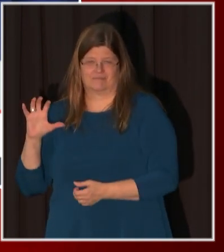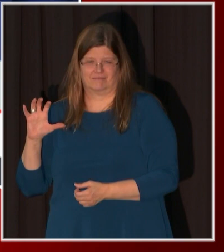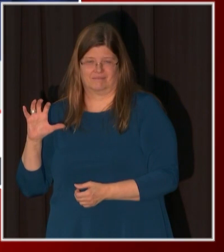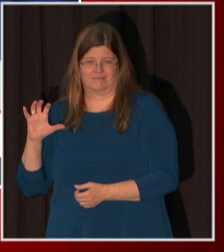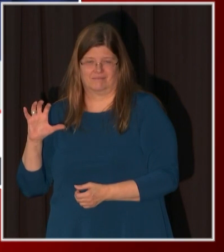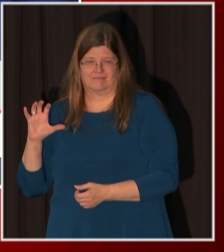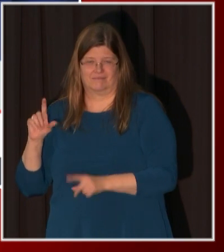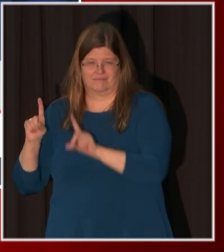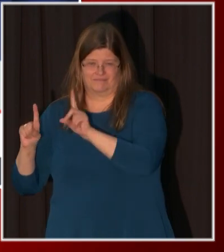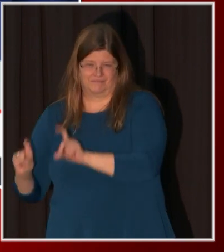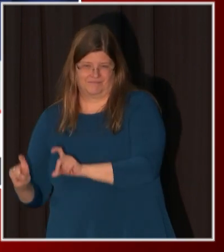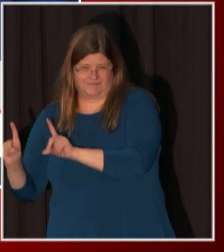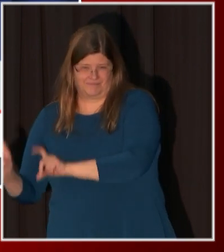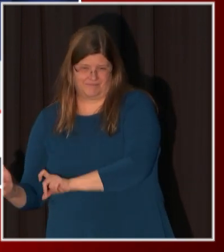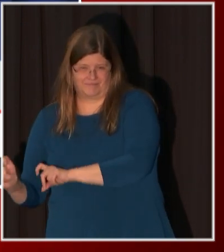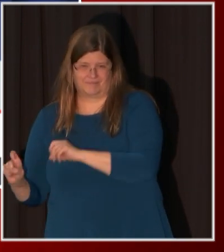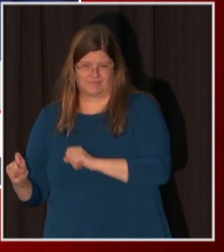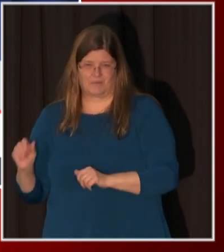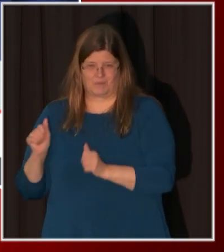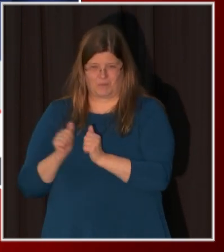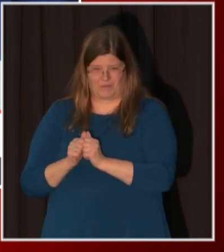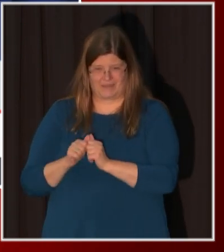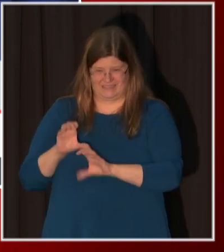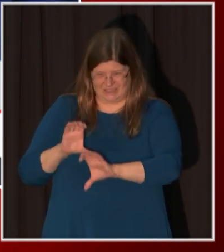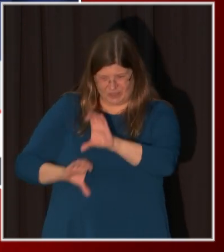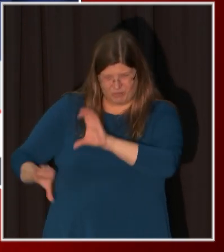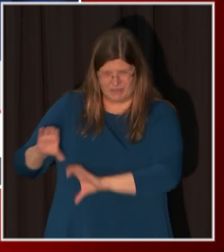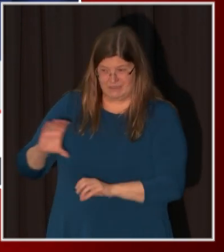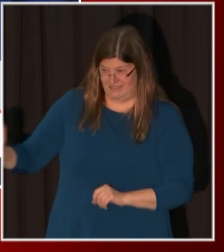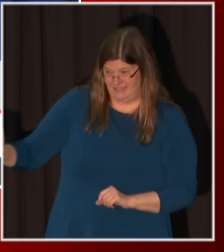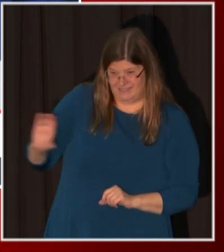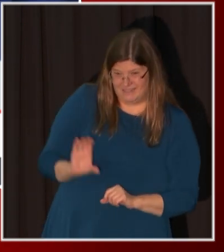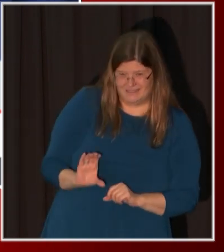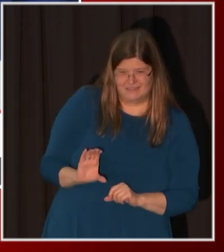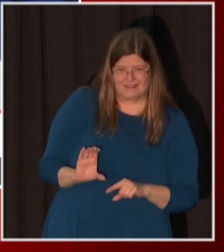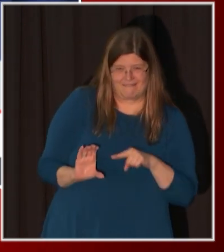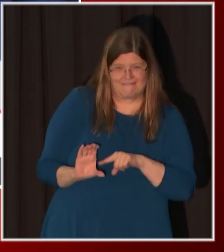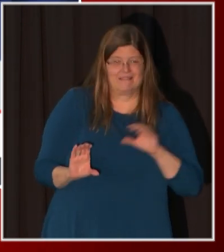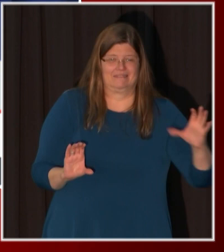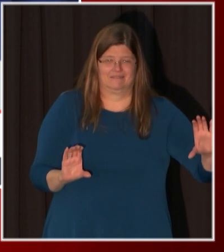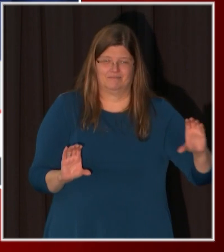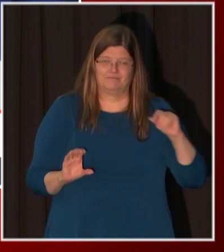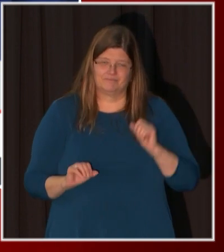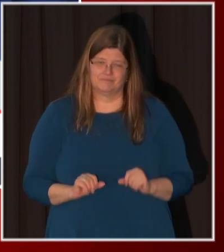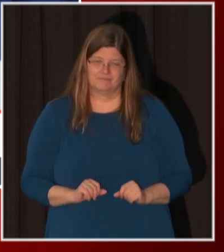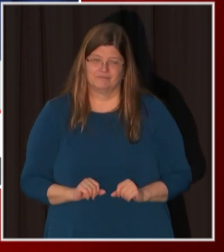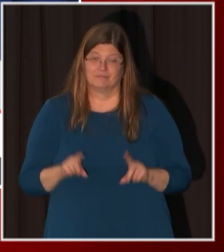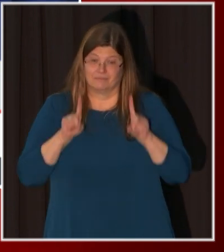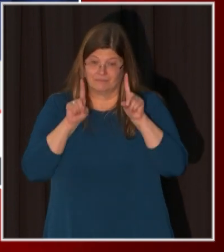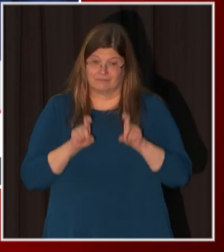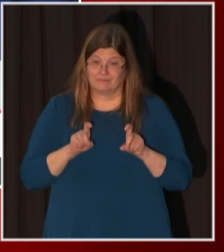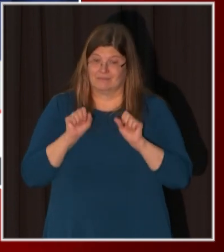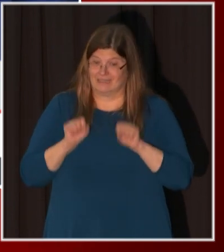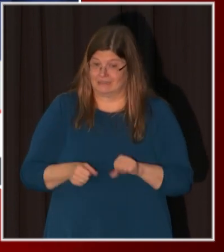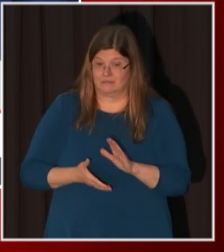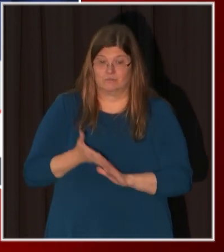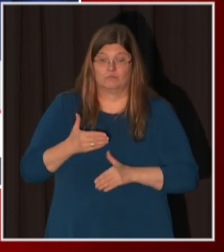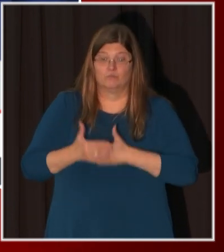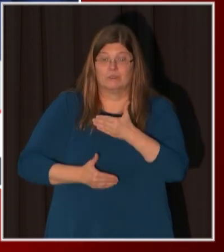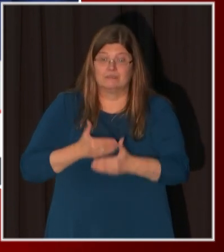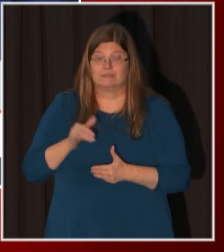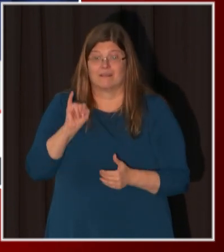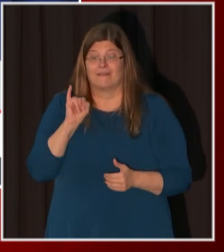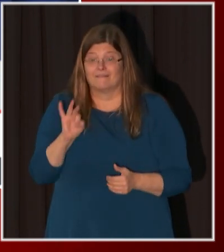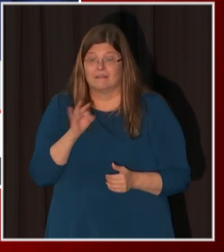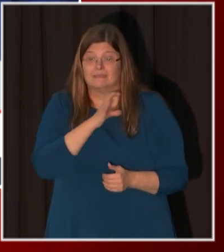about 1,500 tests per day. That being said, tests can only be processed if the clinicians who do